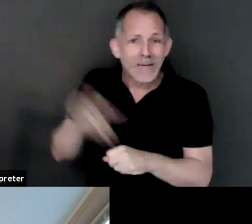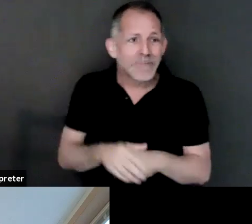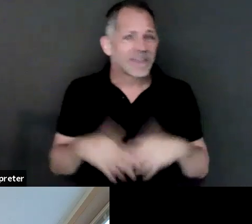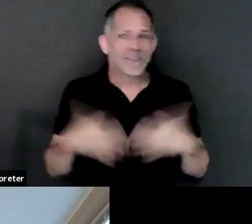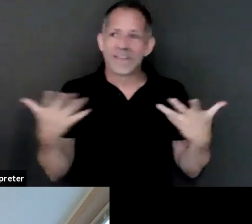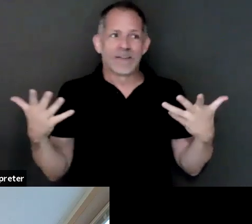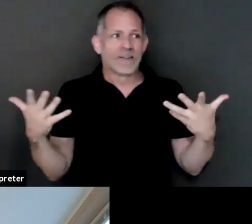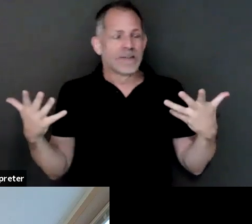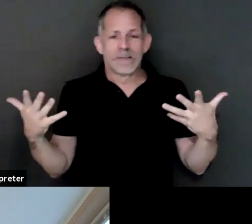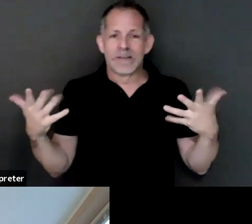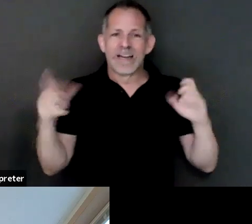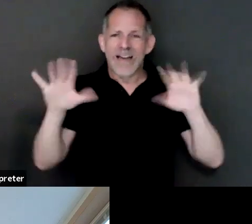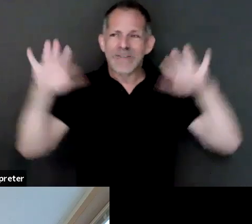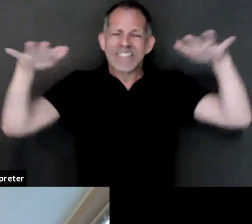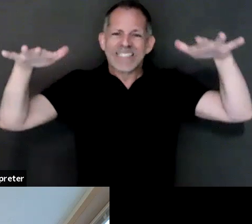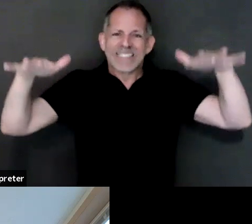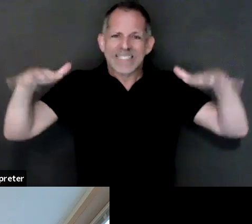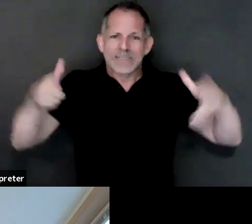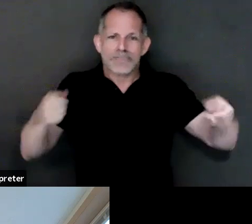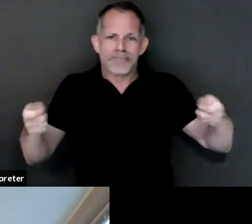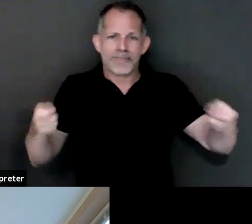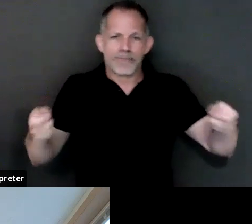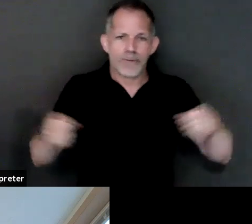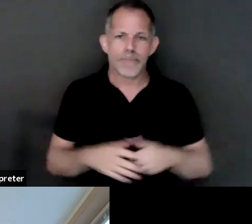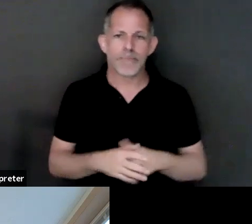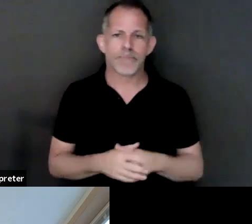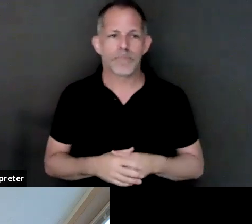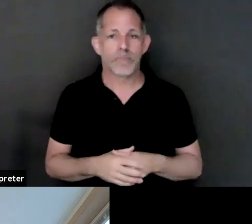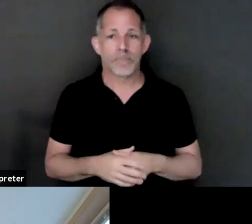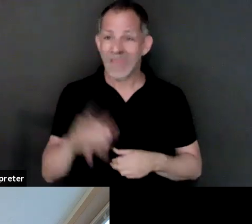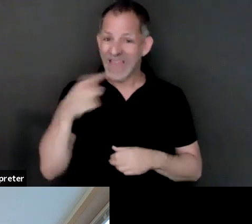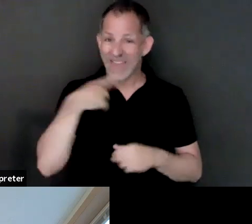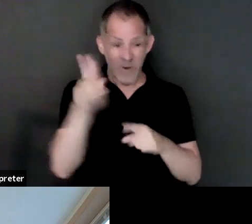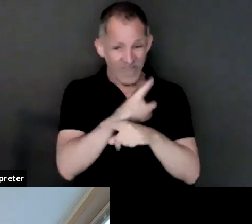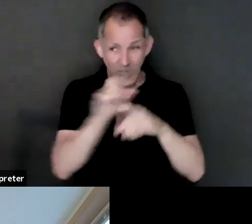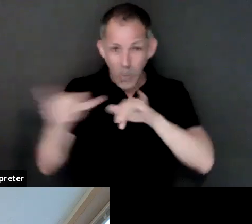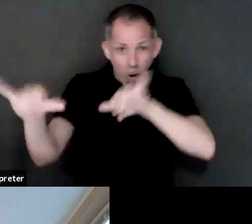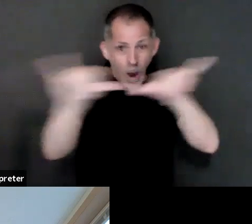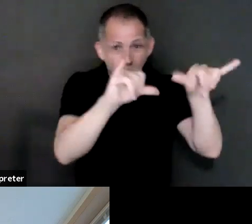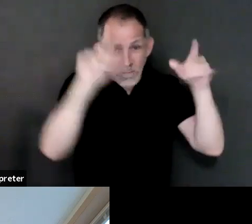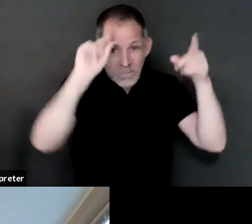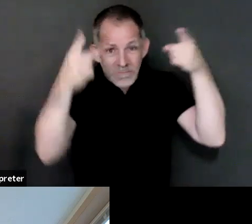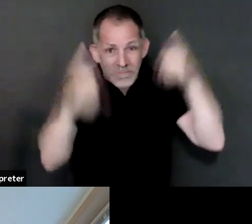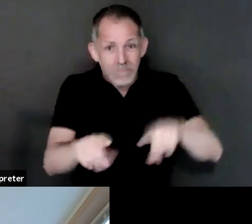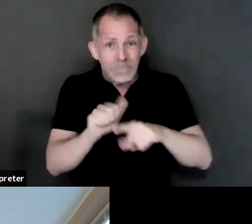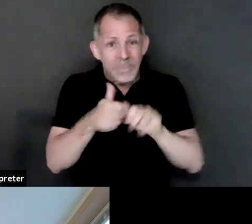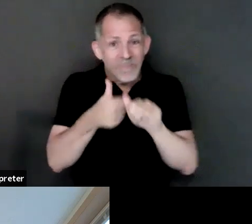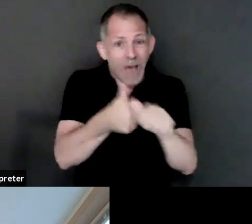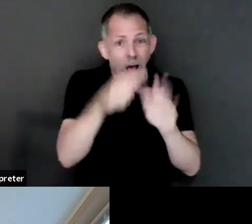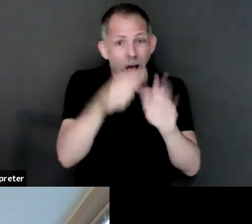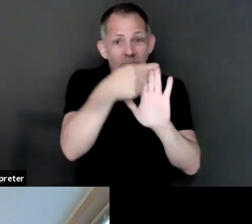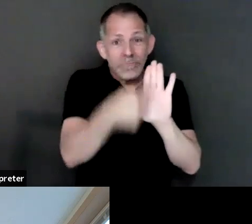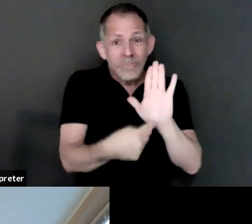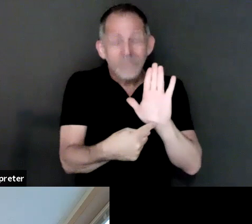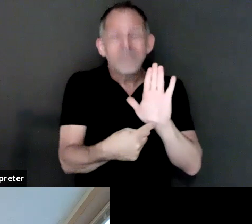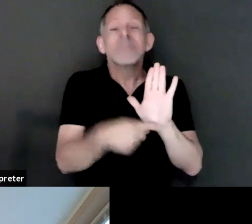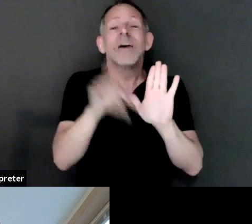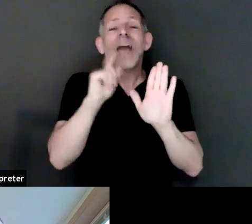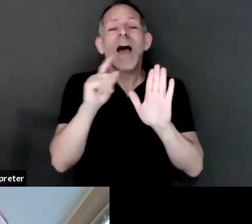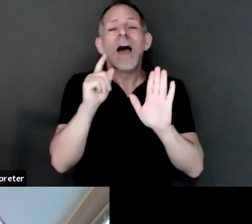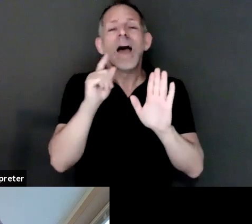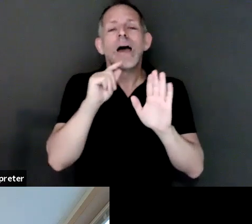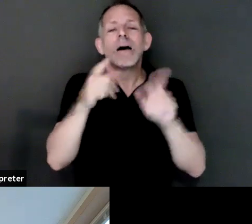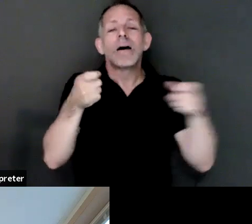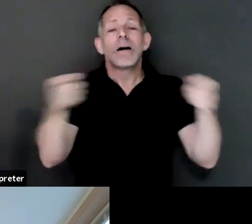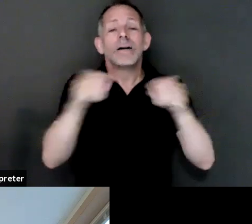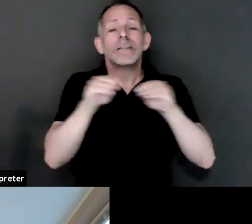transmission, even when they're not popular. So if you haven't already done so, mask up in public indoor settings. Please